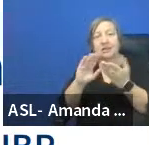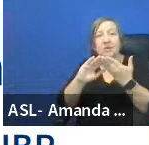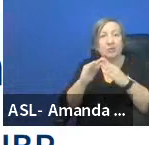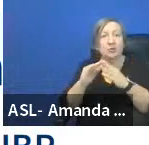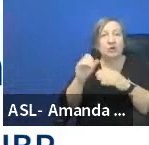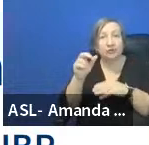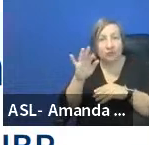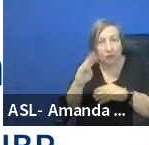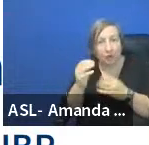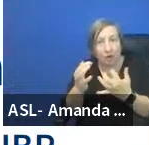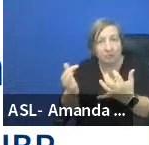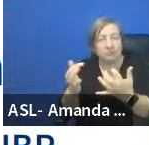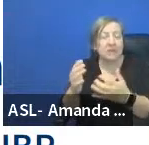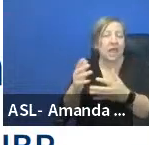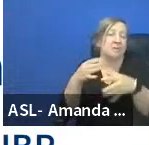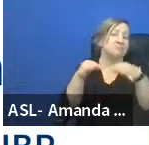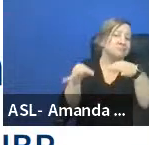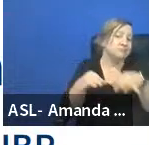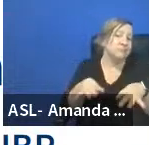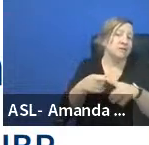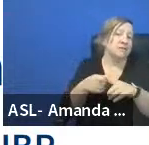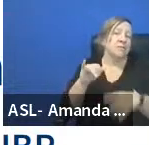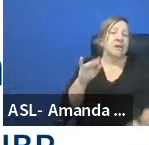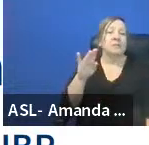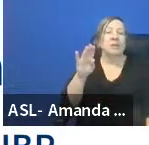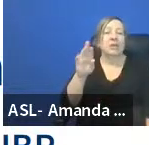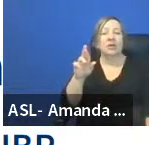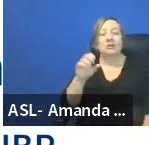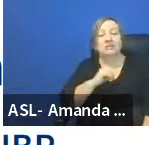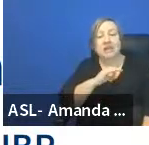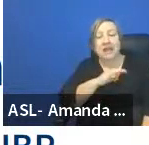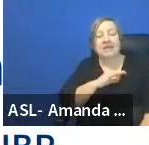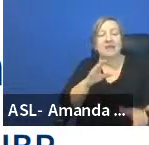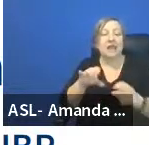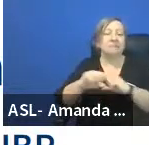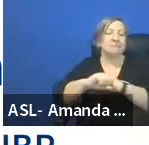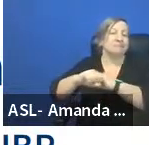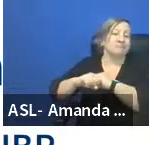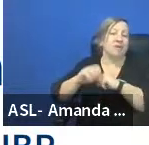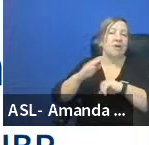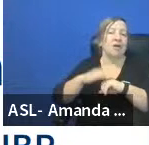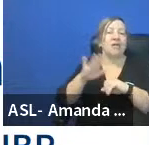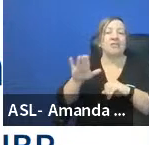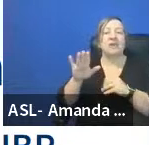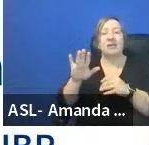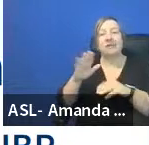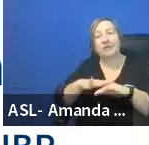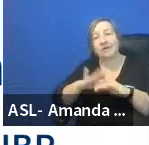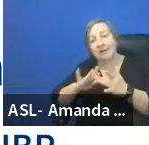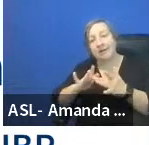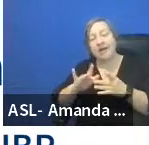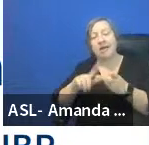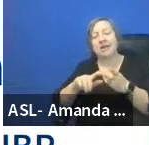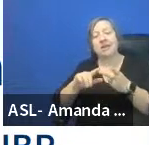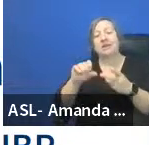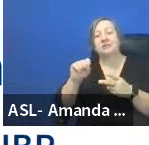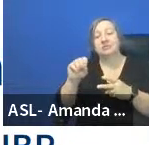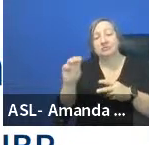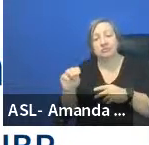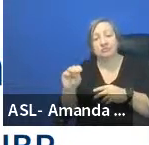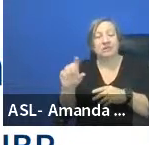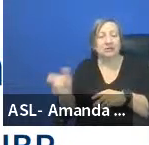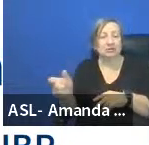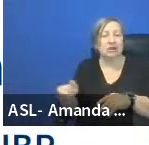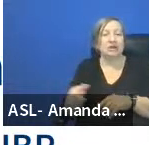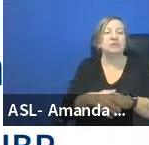briefings with IBR staff, as well as promote IBR events and meetings on their digital and social channels. All 8 of these